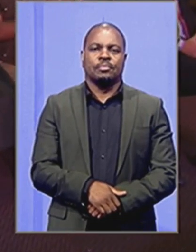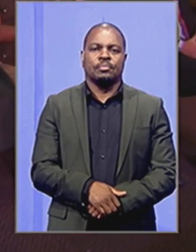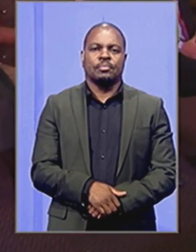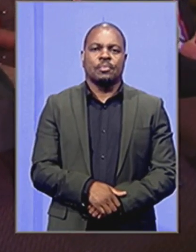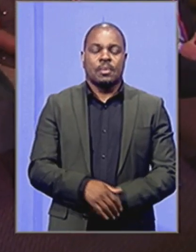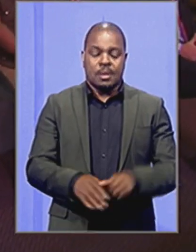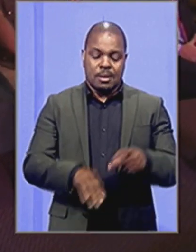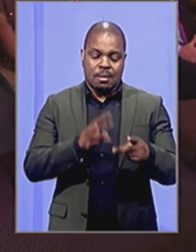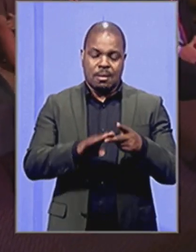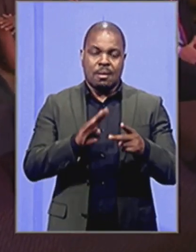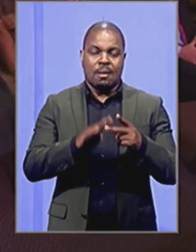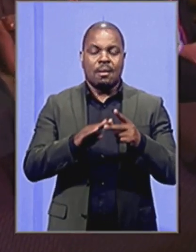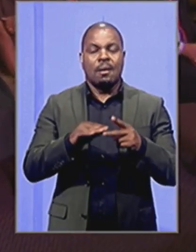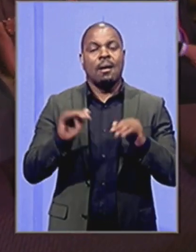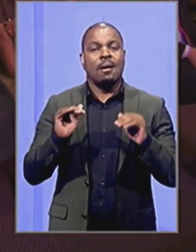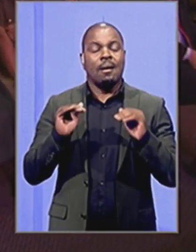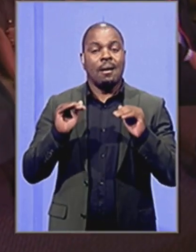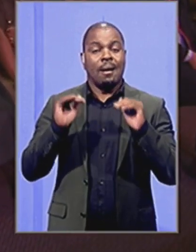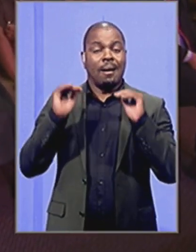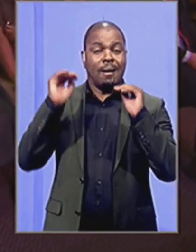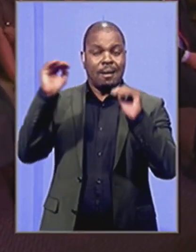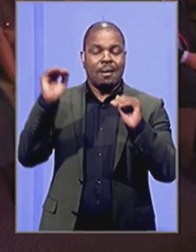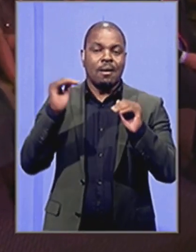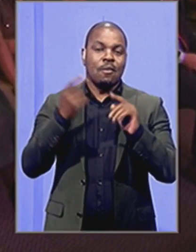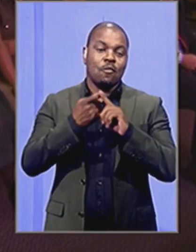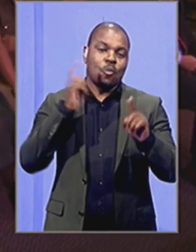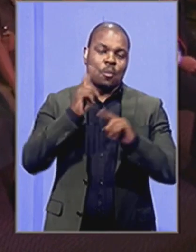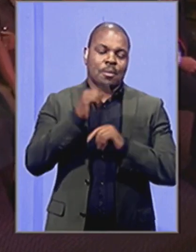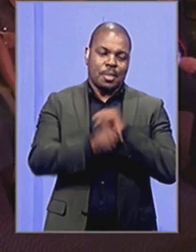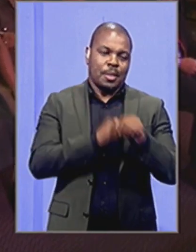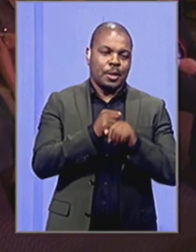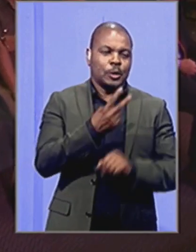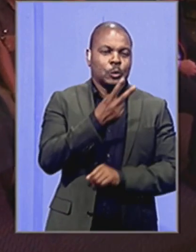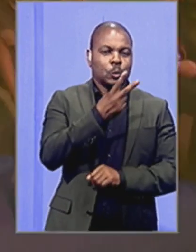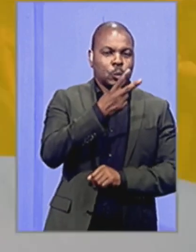The second highest since 2019,